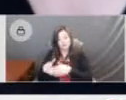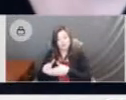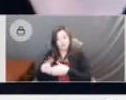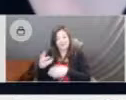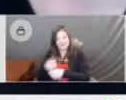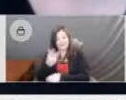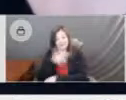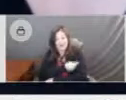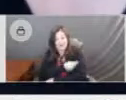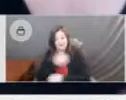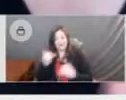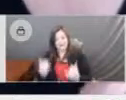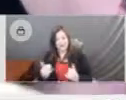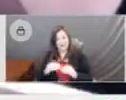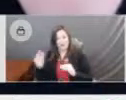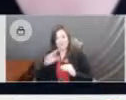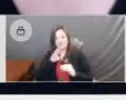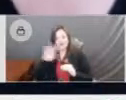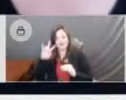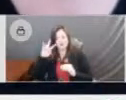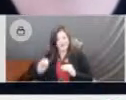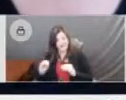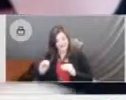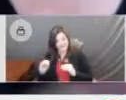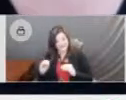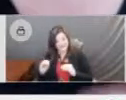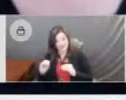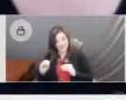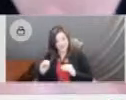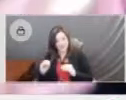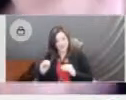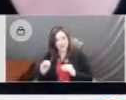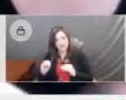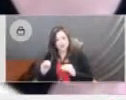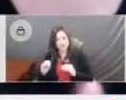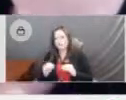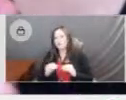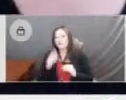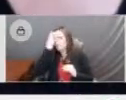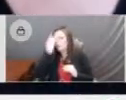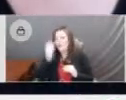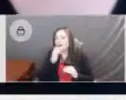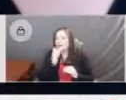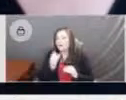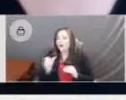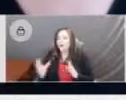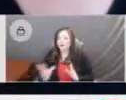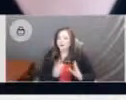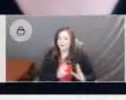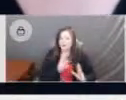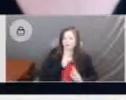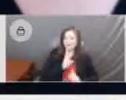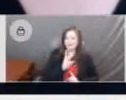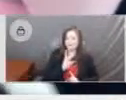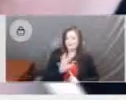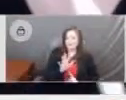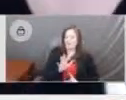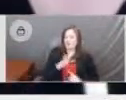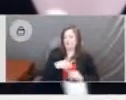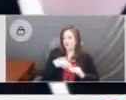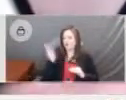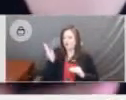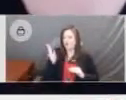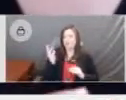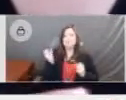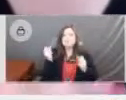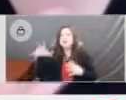it's 70 plus, the age group 70 plus, why not 65 years and older, like